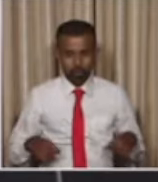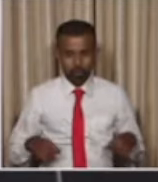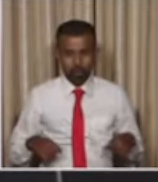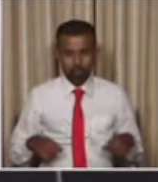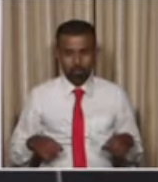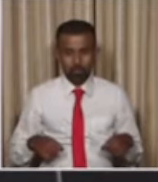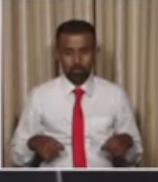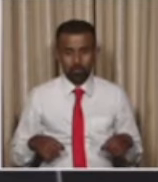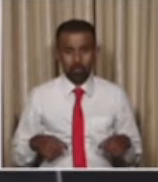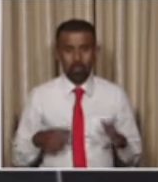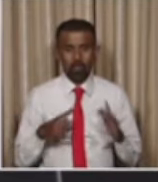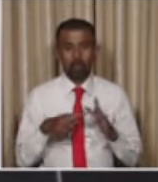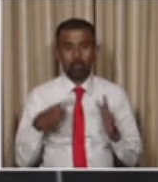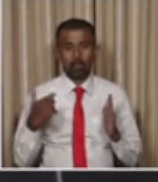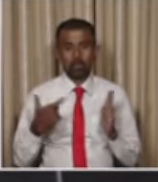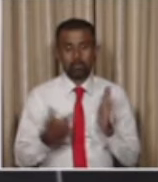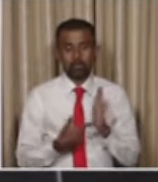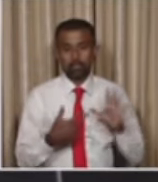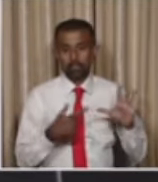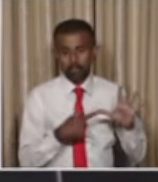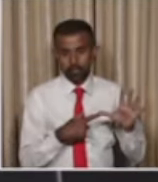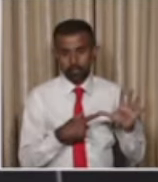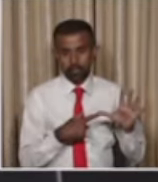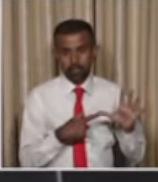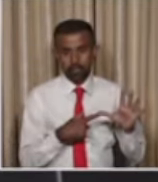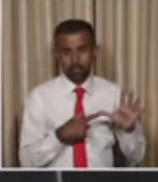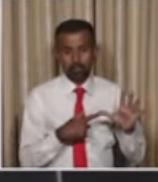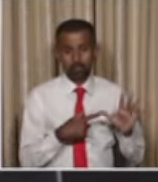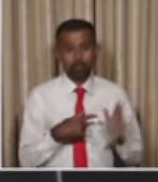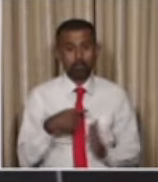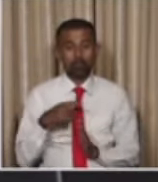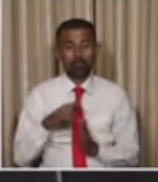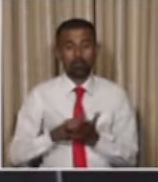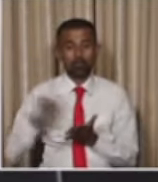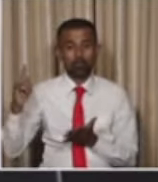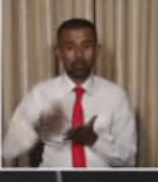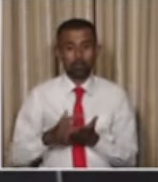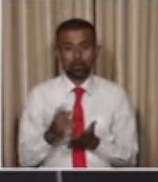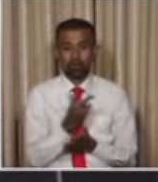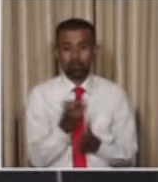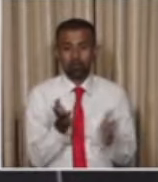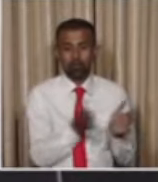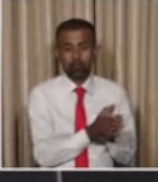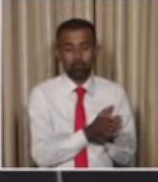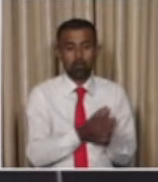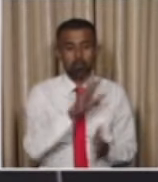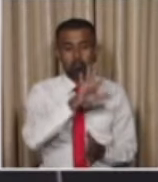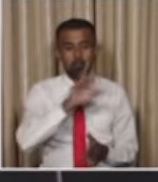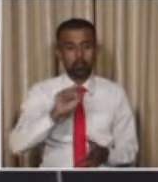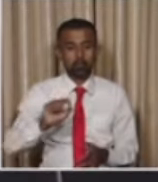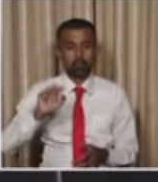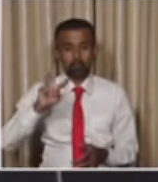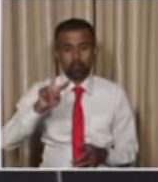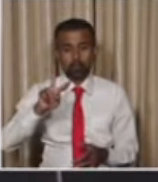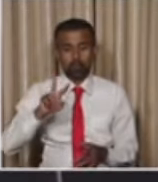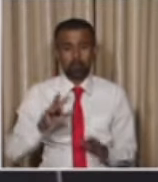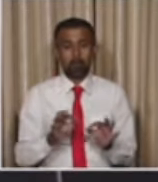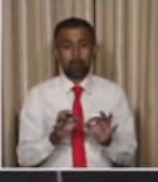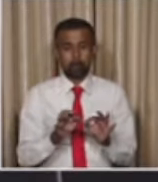Communication Development and Department of Immigration put together is 5.2 billion. Right. Whereas this is